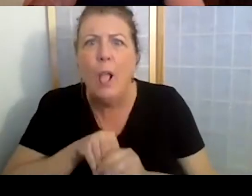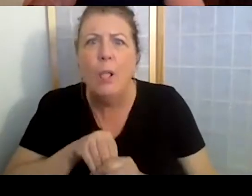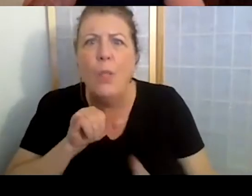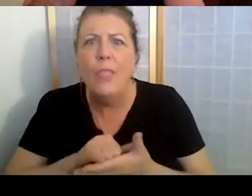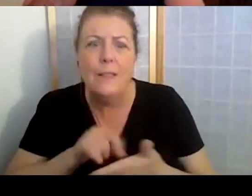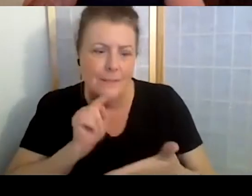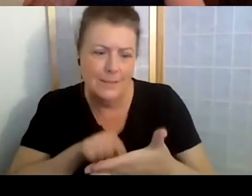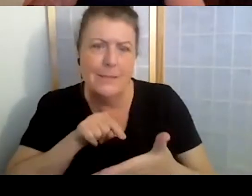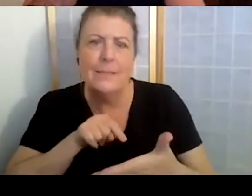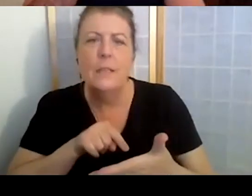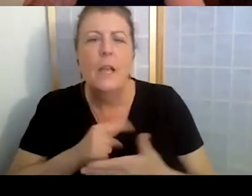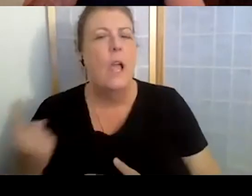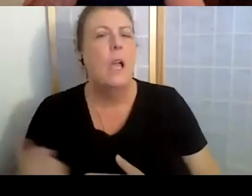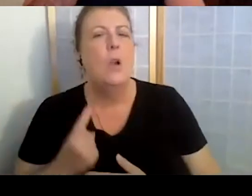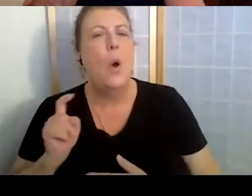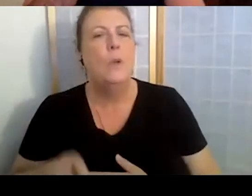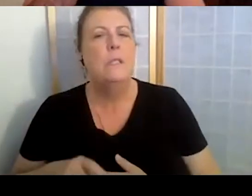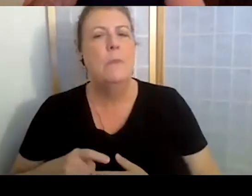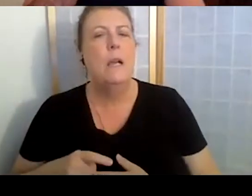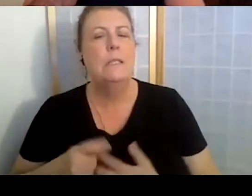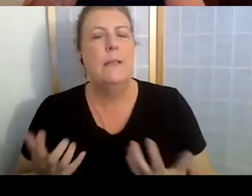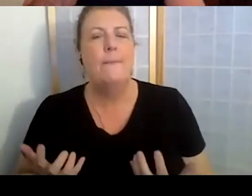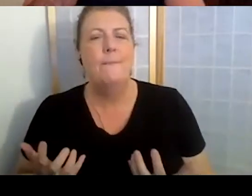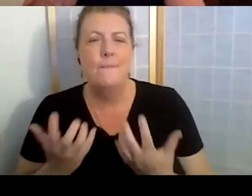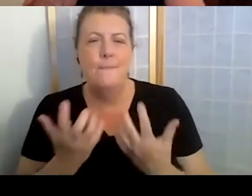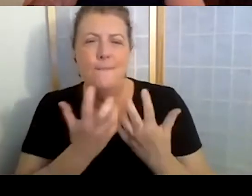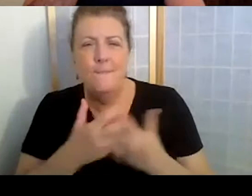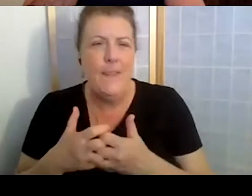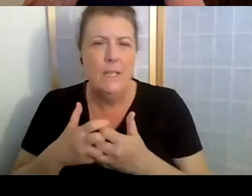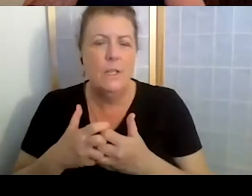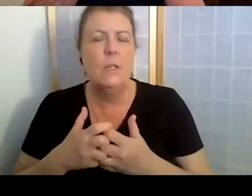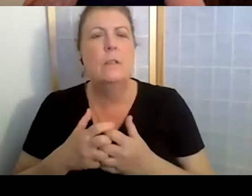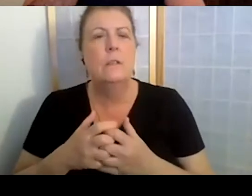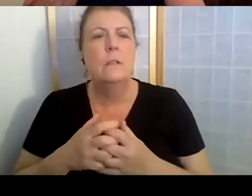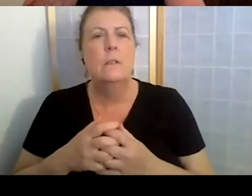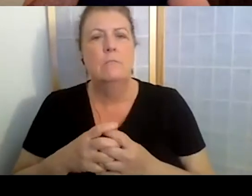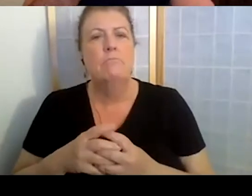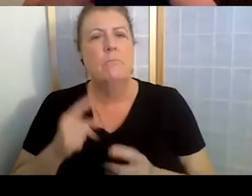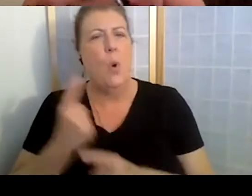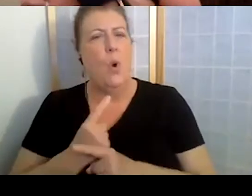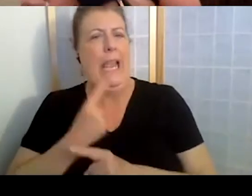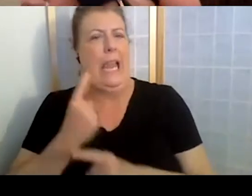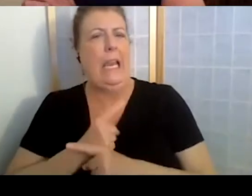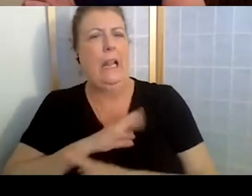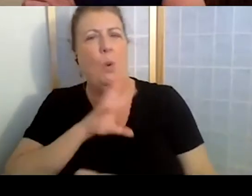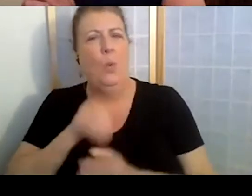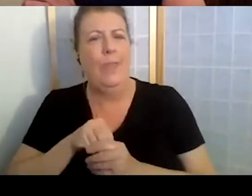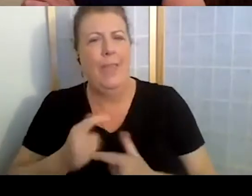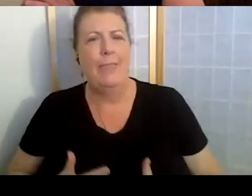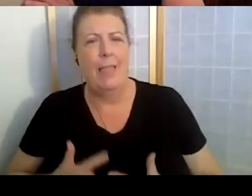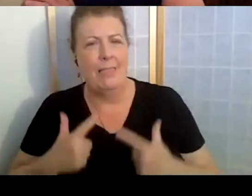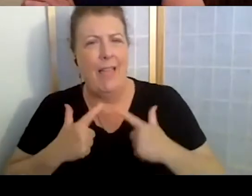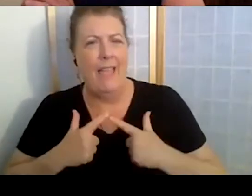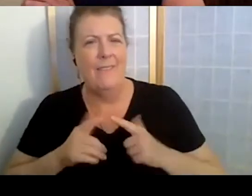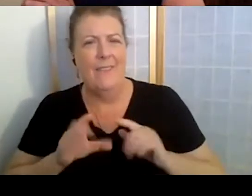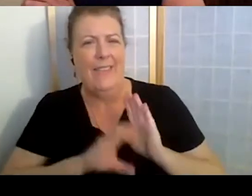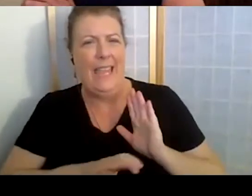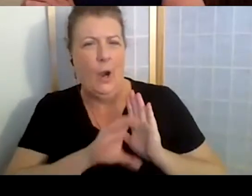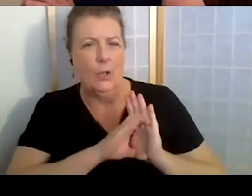it always has to fit organically into the life of your characters. Nobody wants to go to a didactic lesson